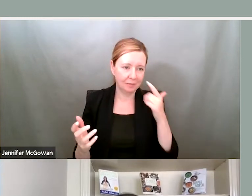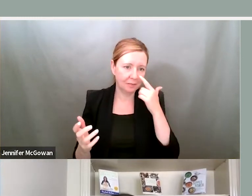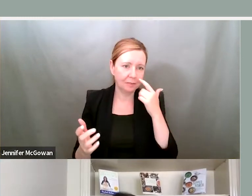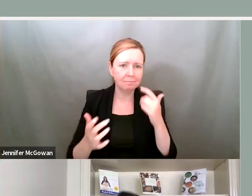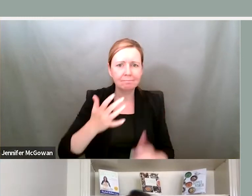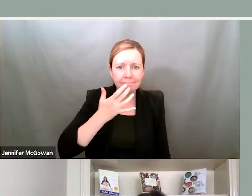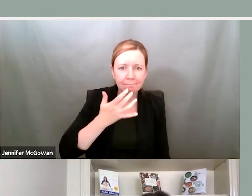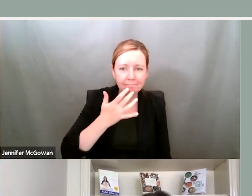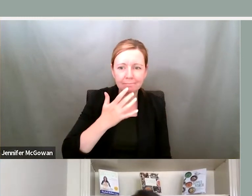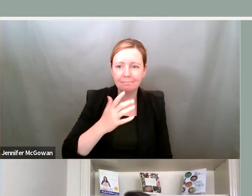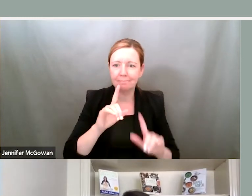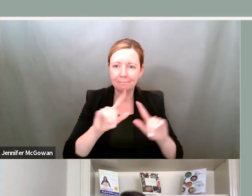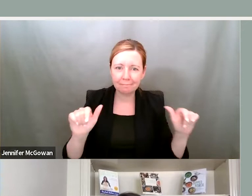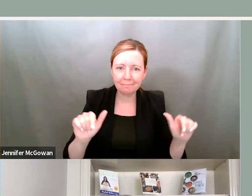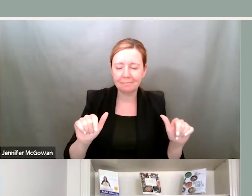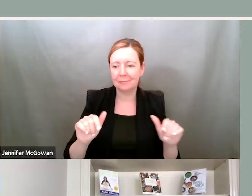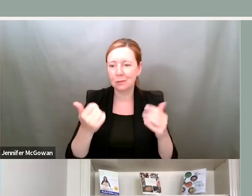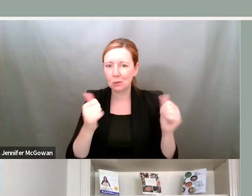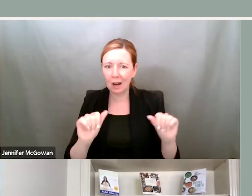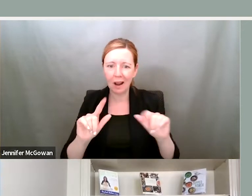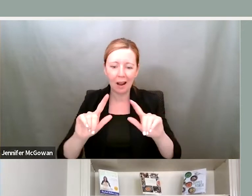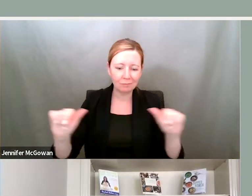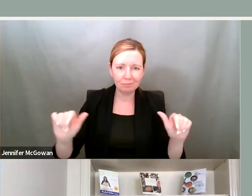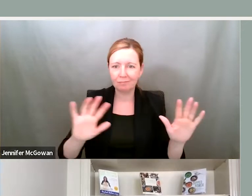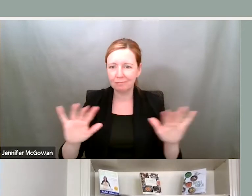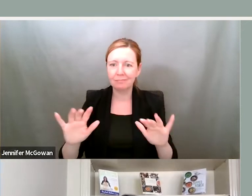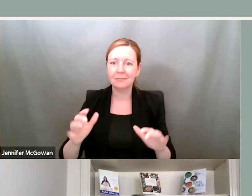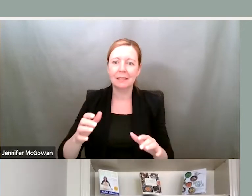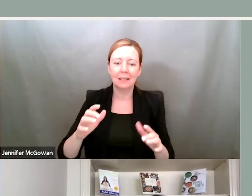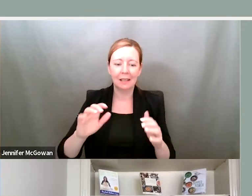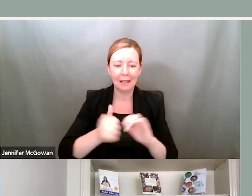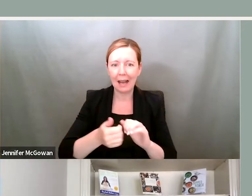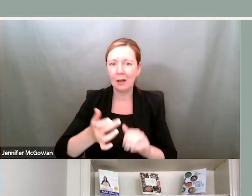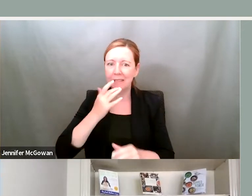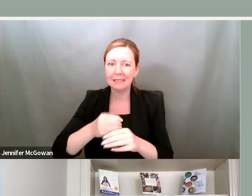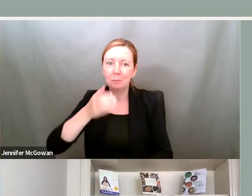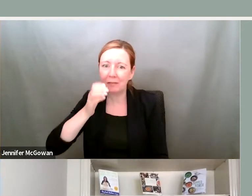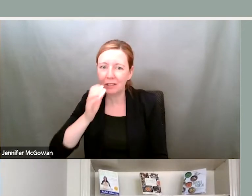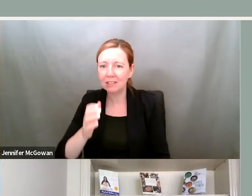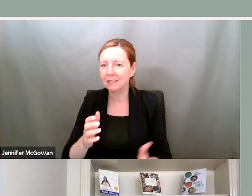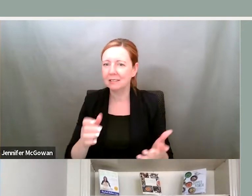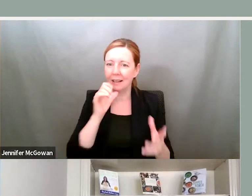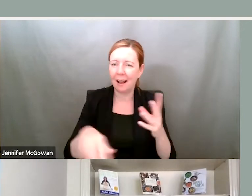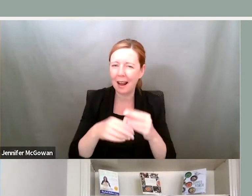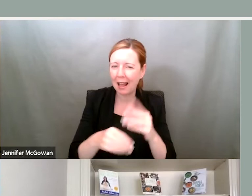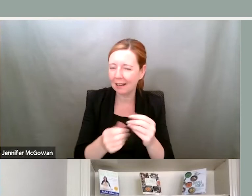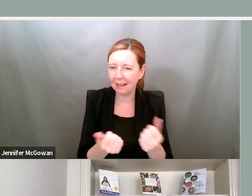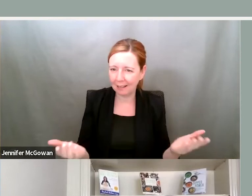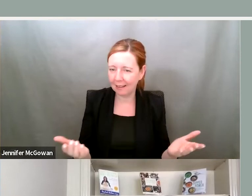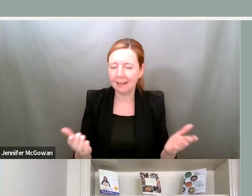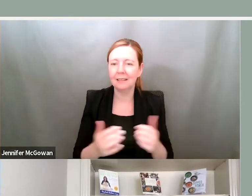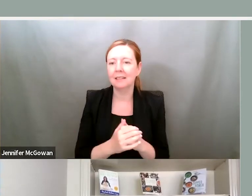taste testing and putting it together and seeing what works in beverages as much as we could and not adding anything to